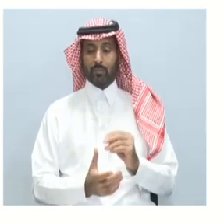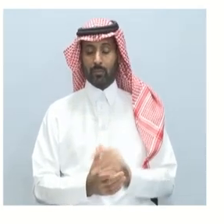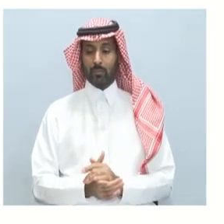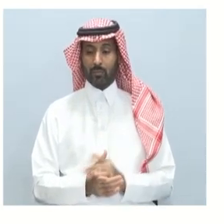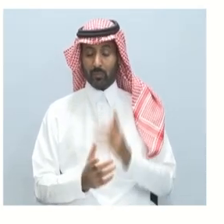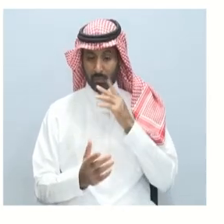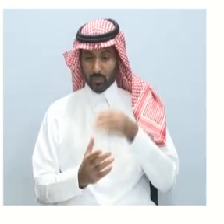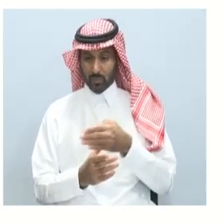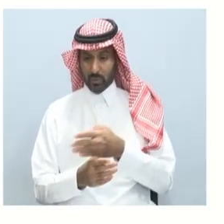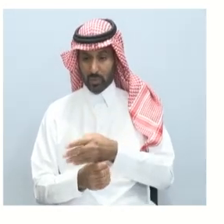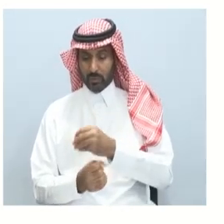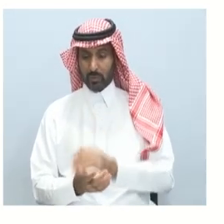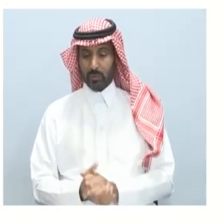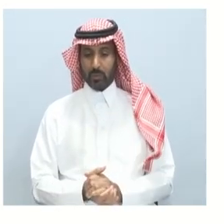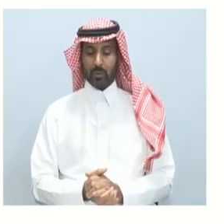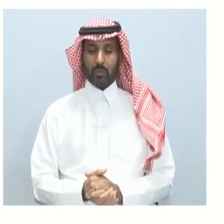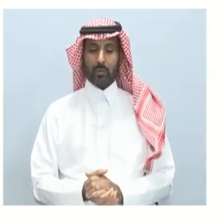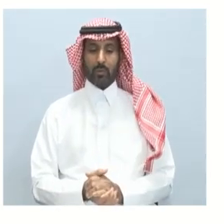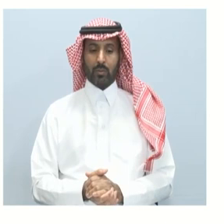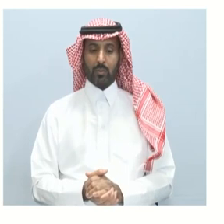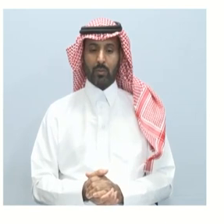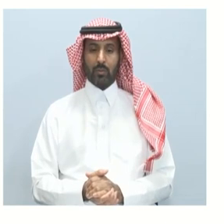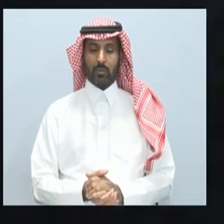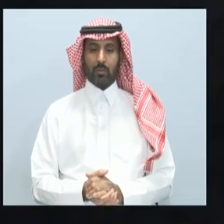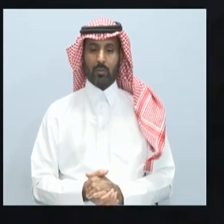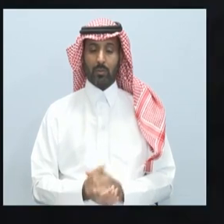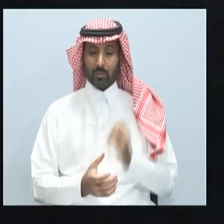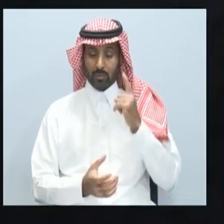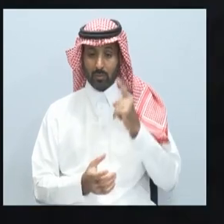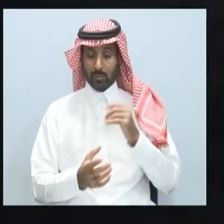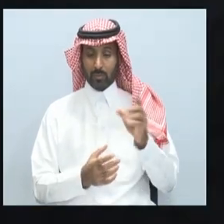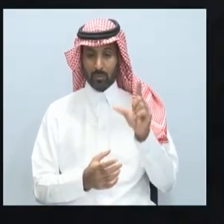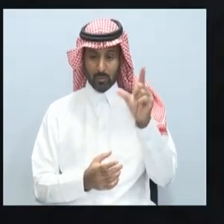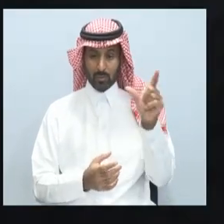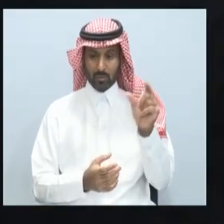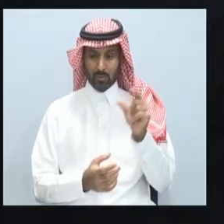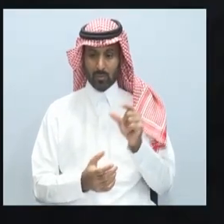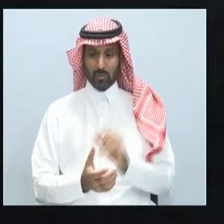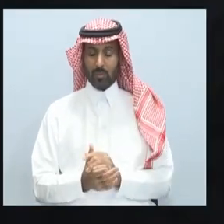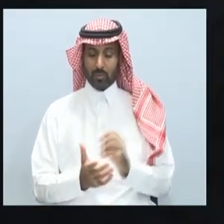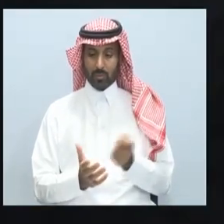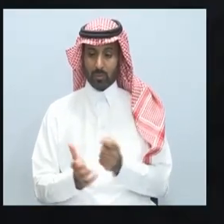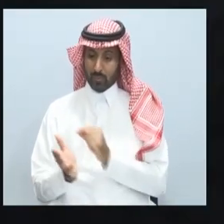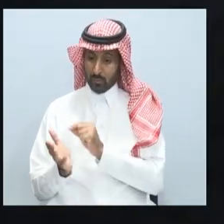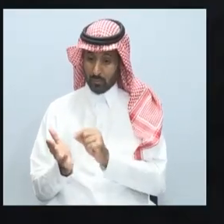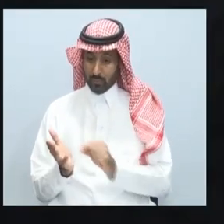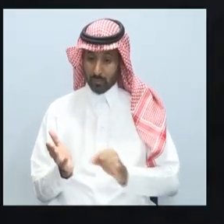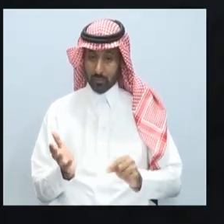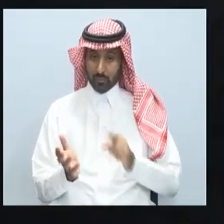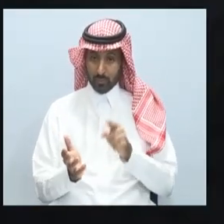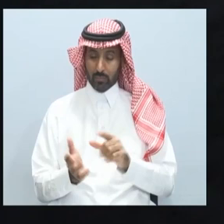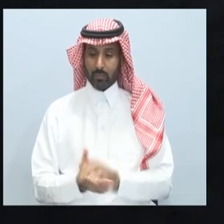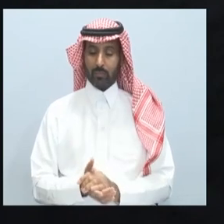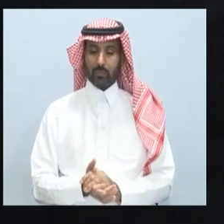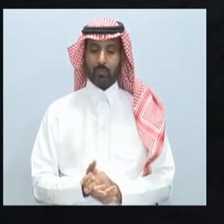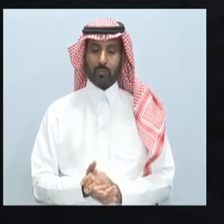away fish that eat the anemone. So here I have a summarized answer for you, if you just like to write it down